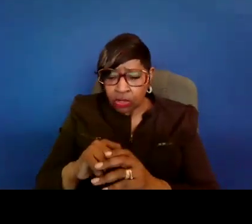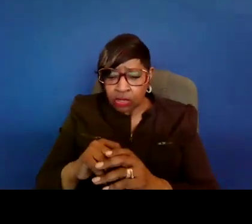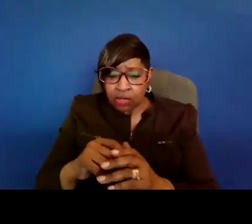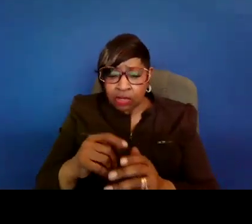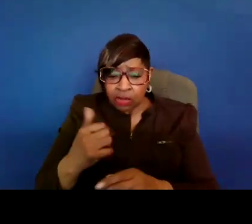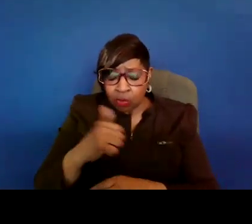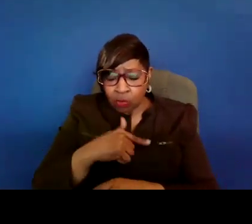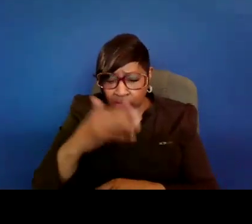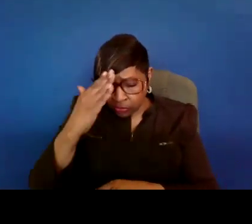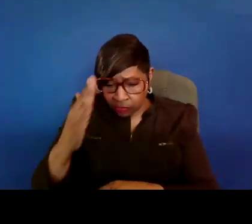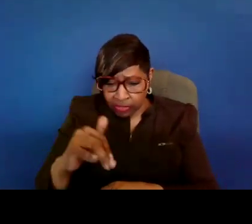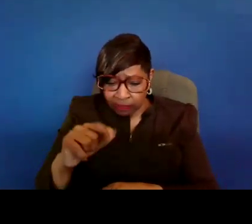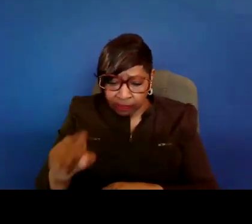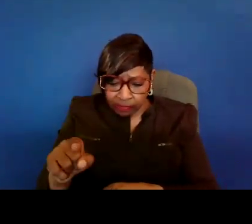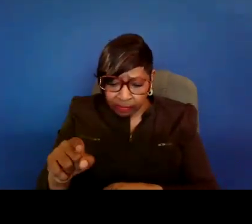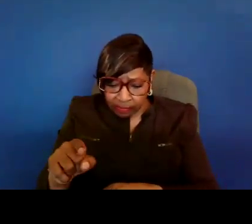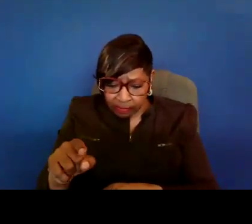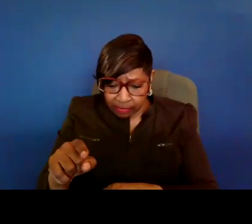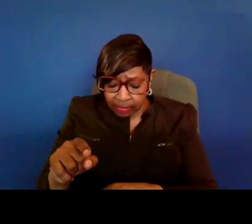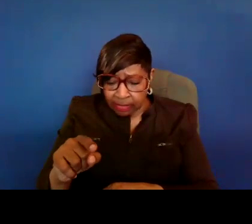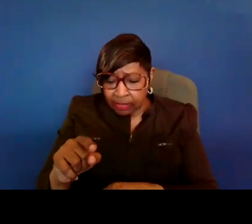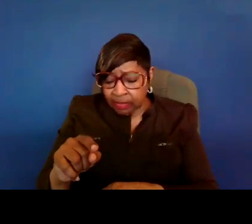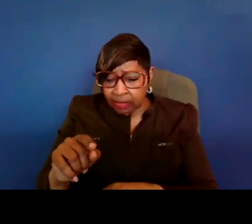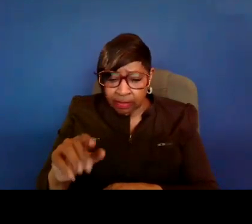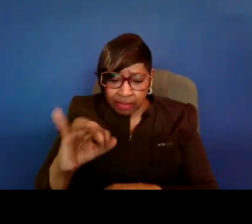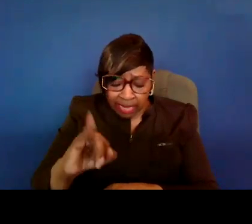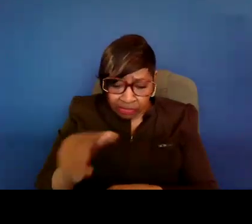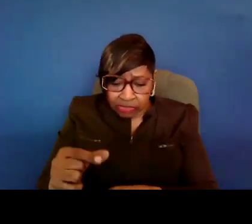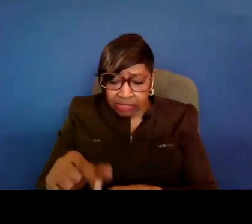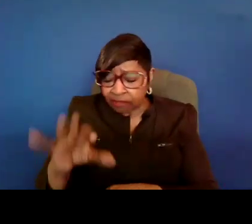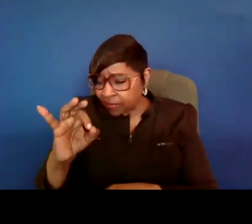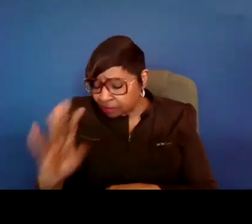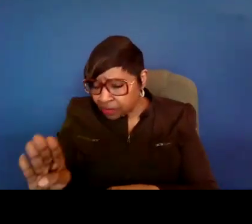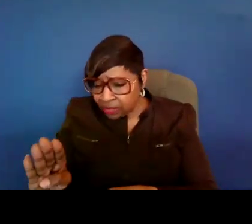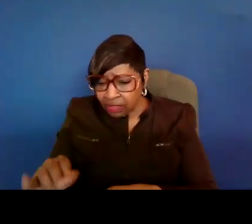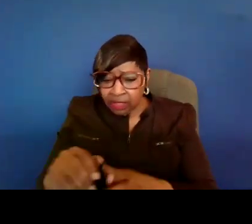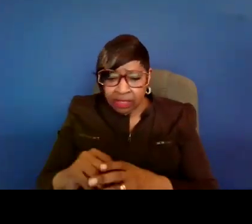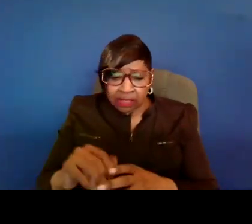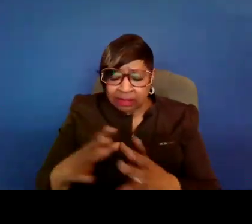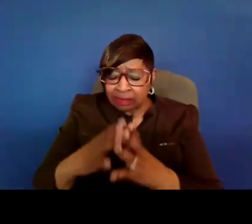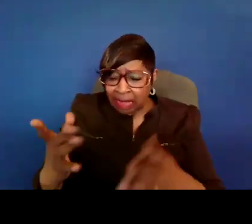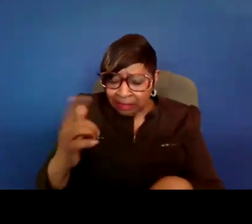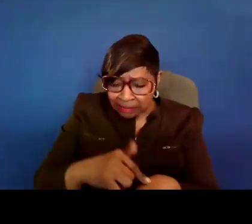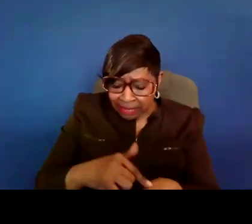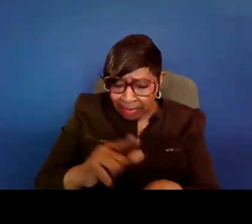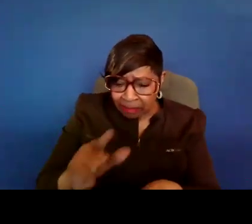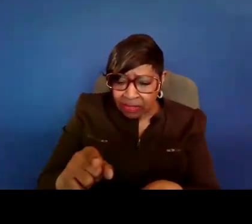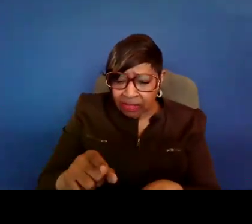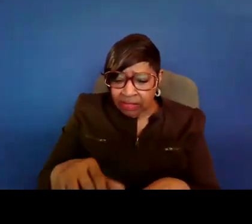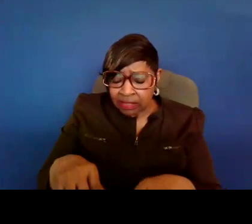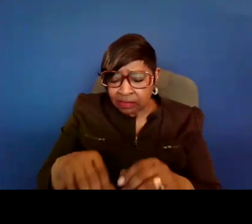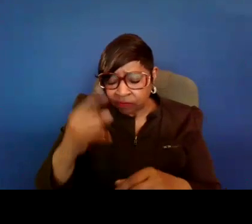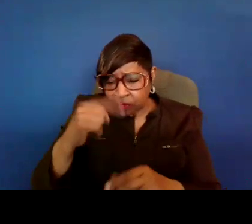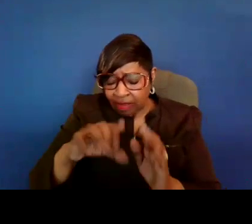algorithm on Meta, on Instagram and Facebook is often, or was at least for a time, prioritizing video content, said it was prioritizing